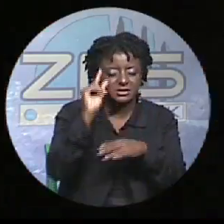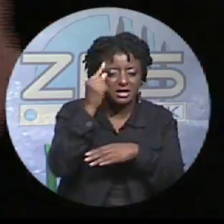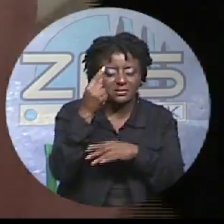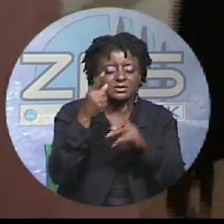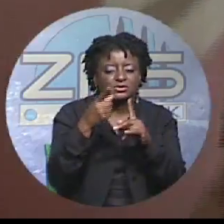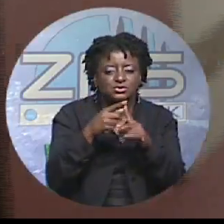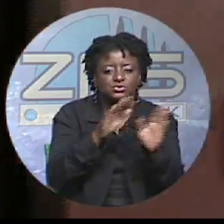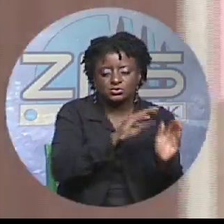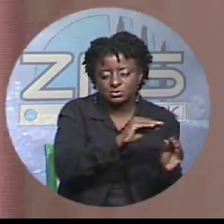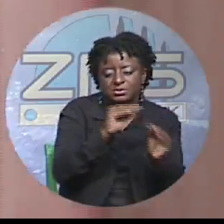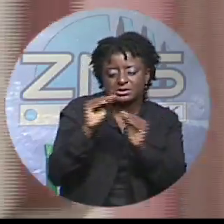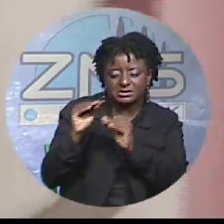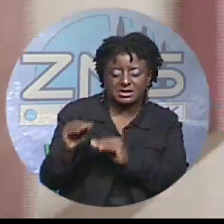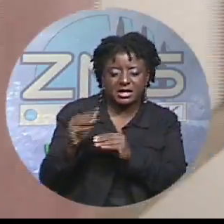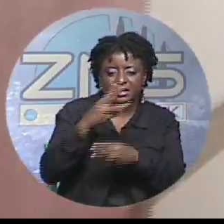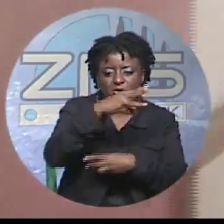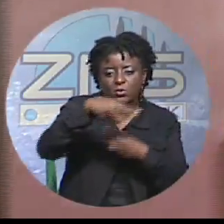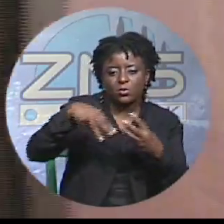to proceed.